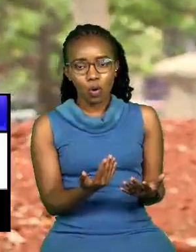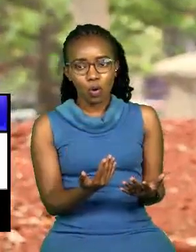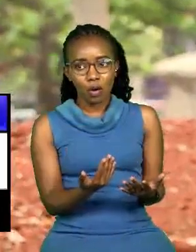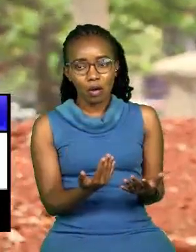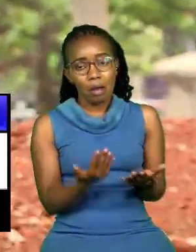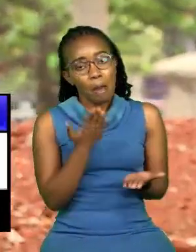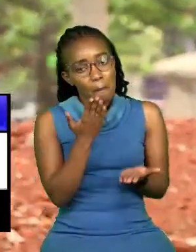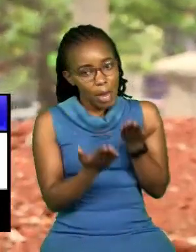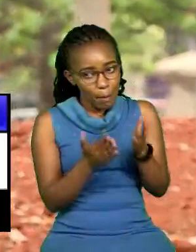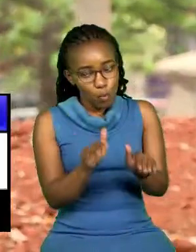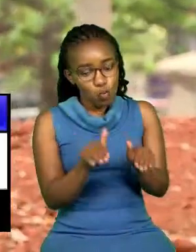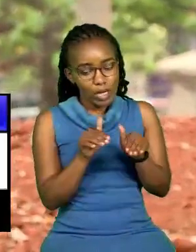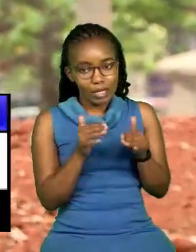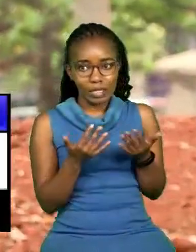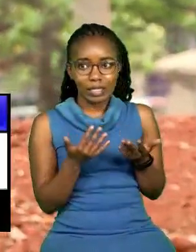labda tungoje